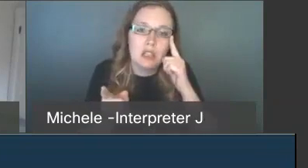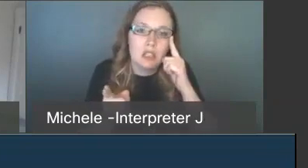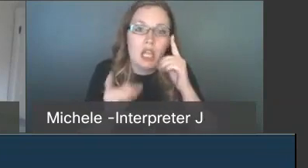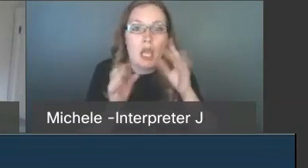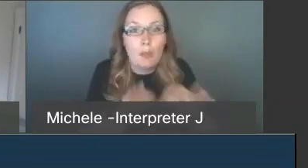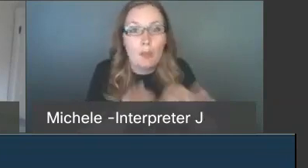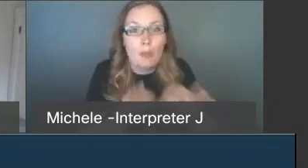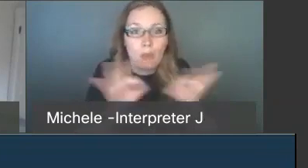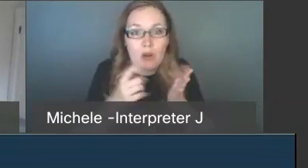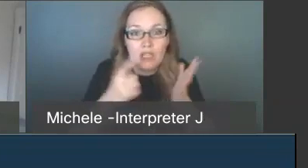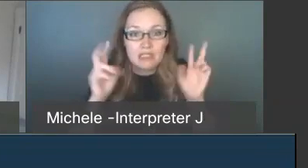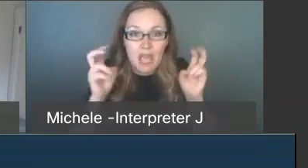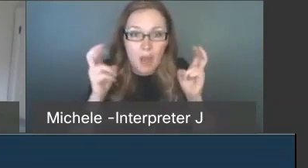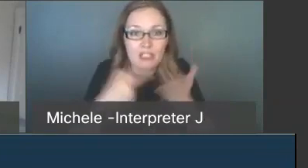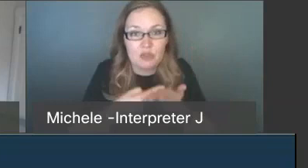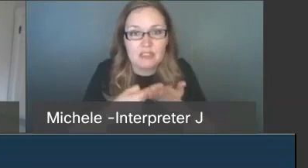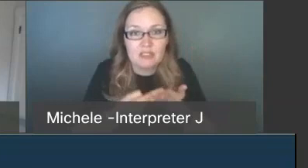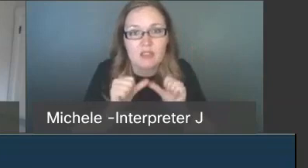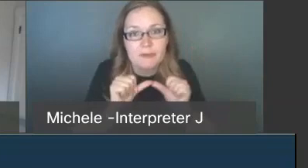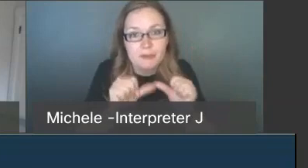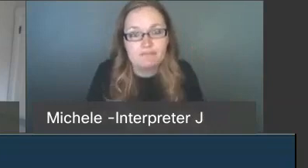of discussion, though, for sure.